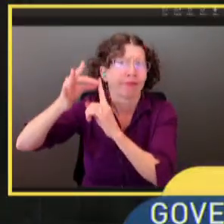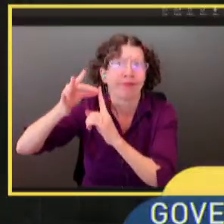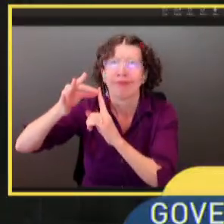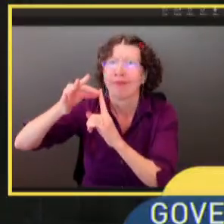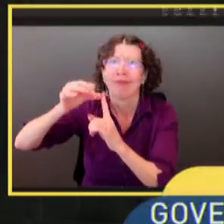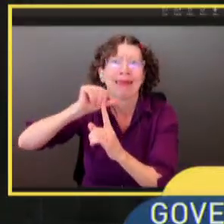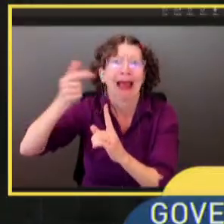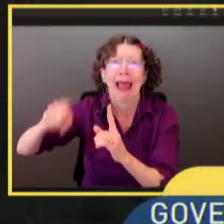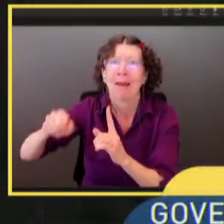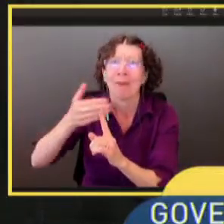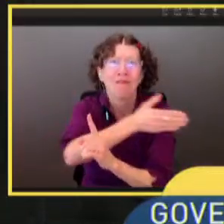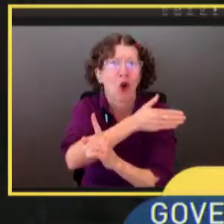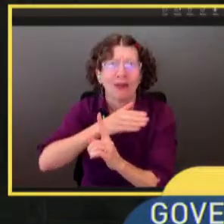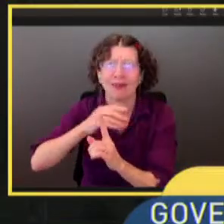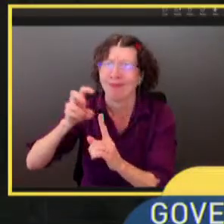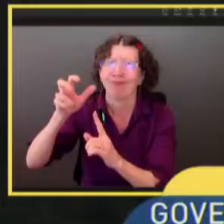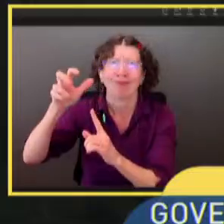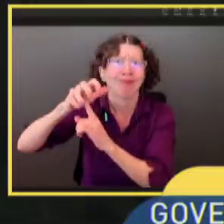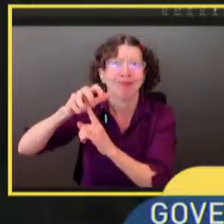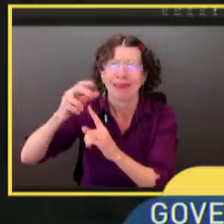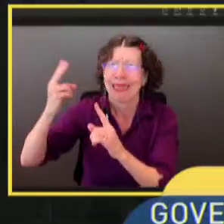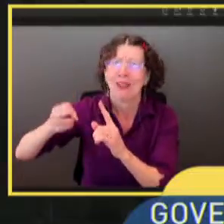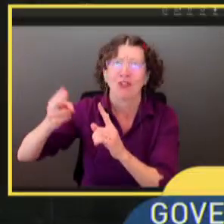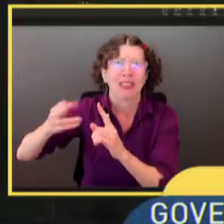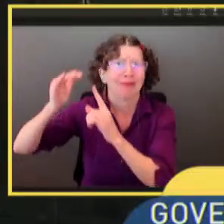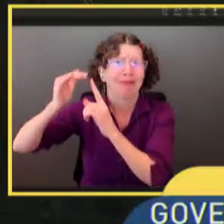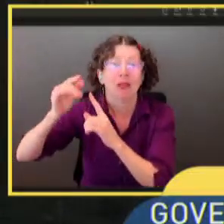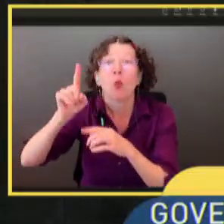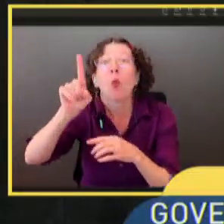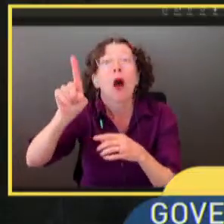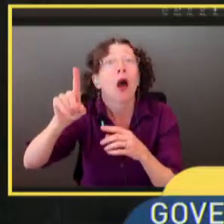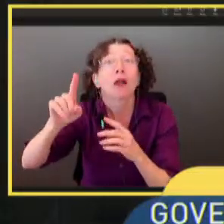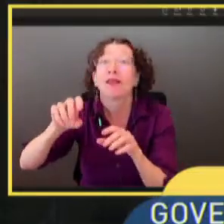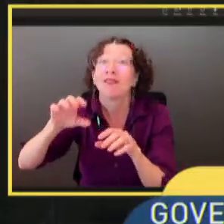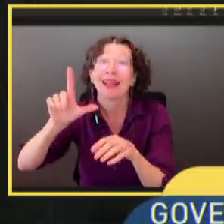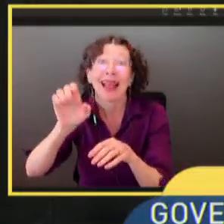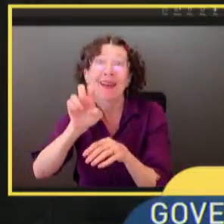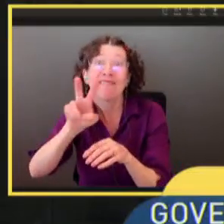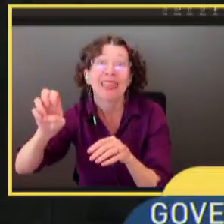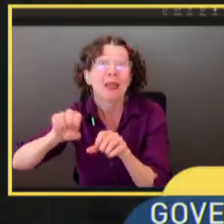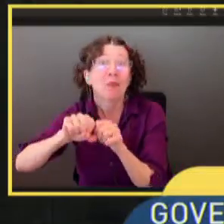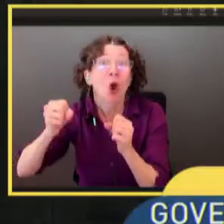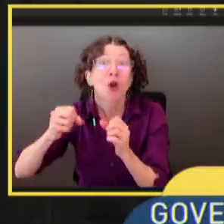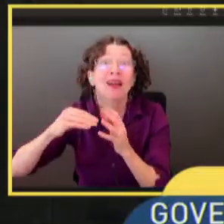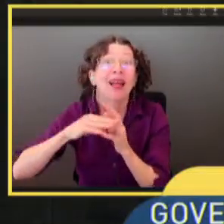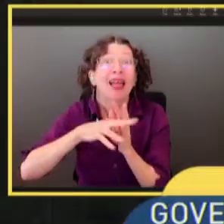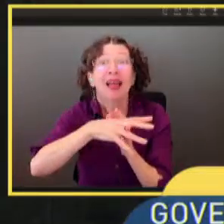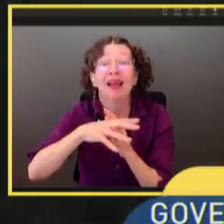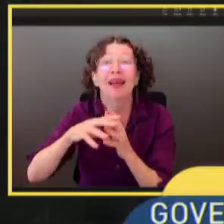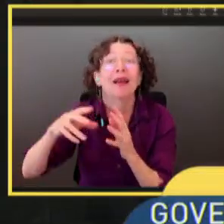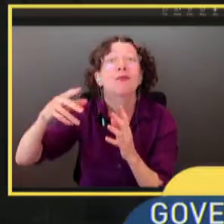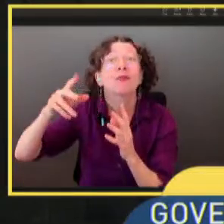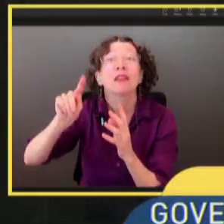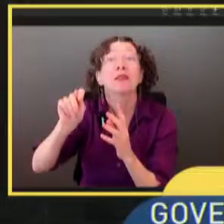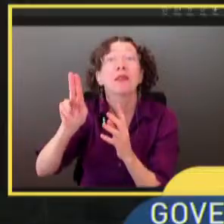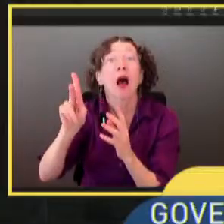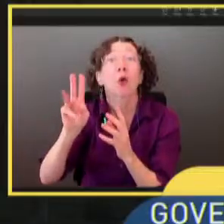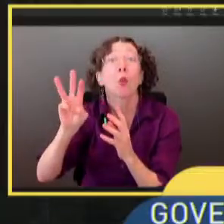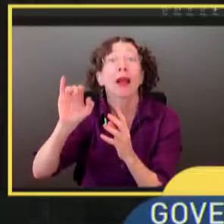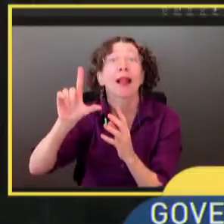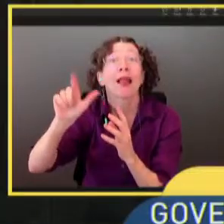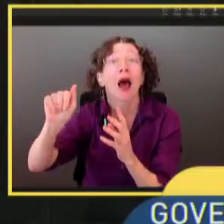with make it clear that there has been historic stress on the system. The sheer number of days and the sheer amount of water is